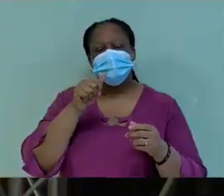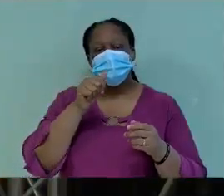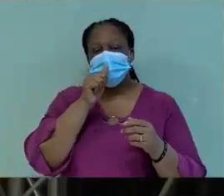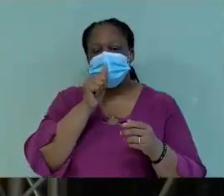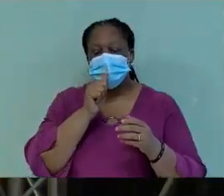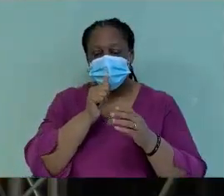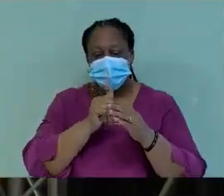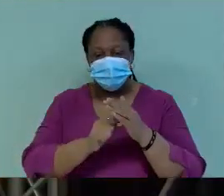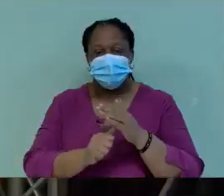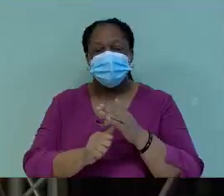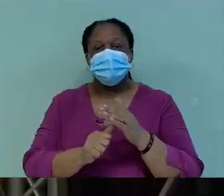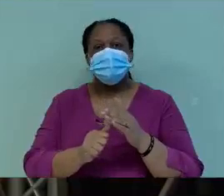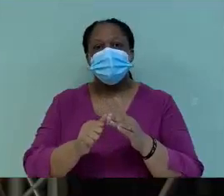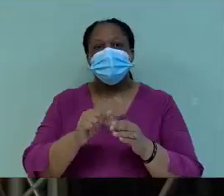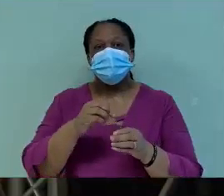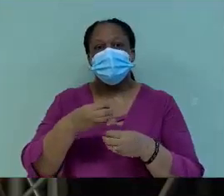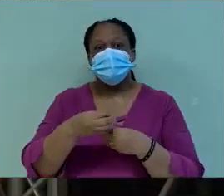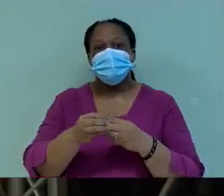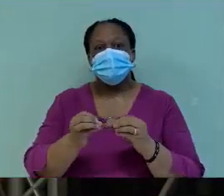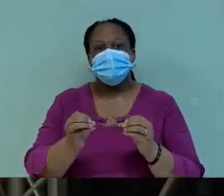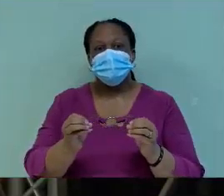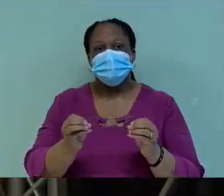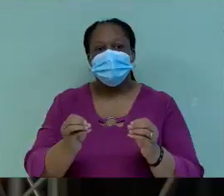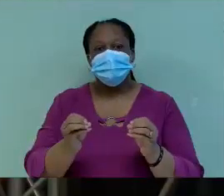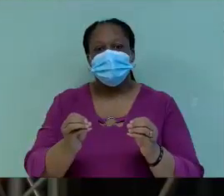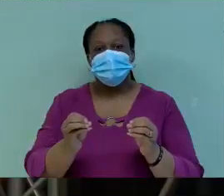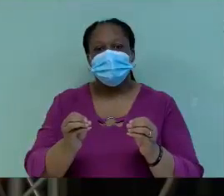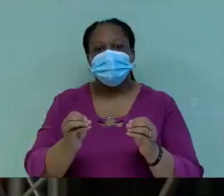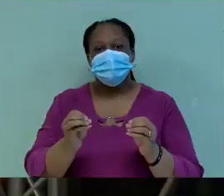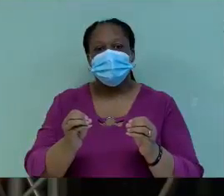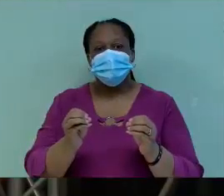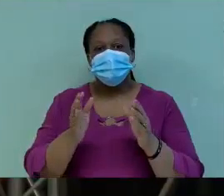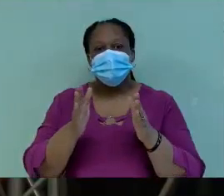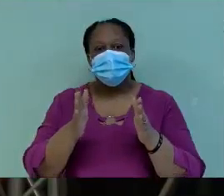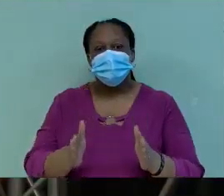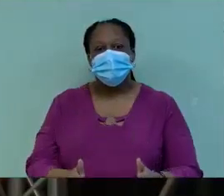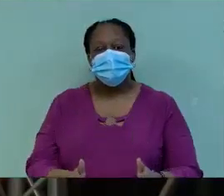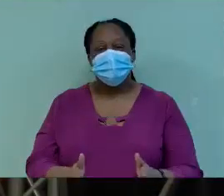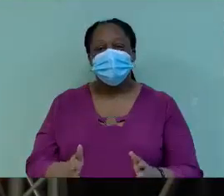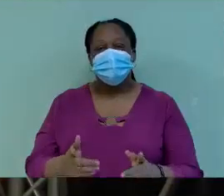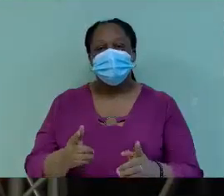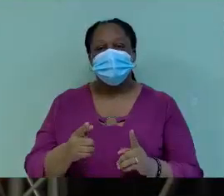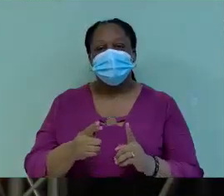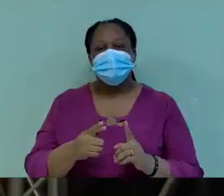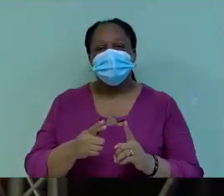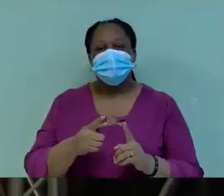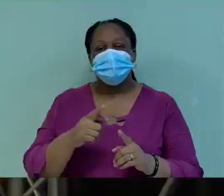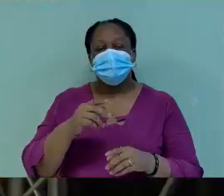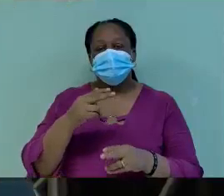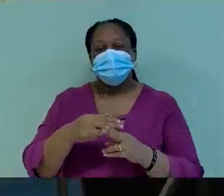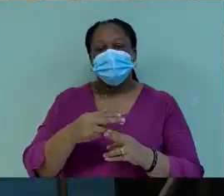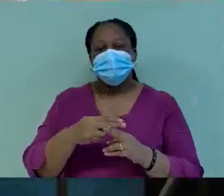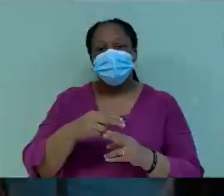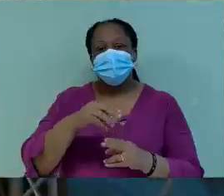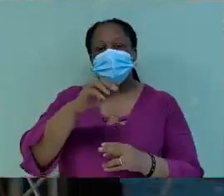for Government, Ms. Sheridan Warner, to address us. Ms. Warner.